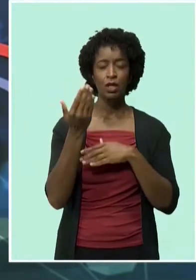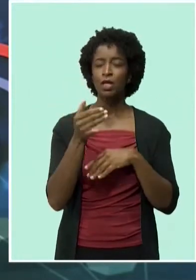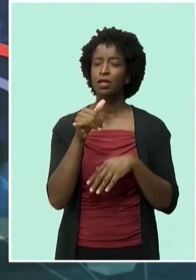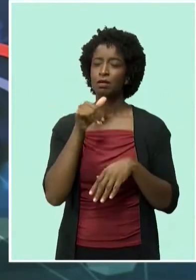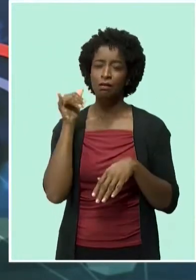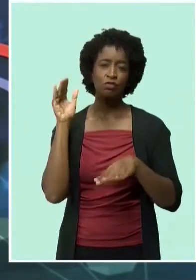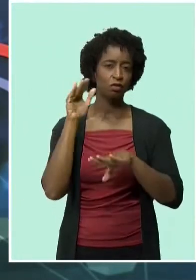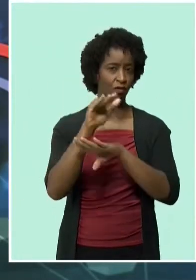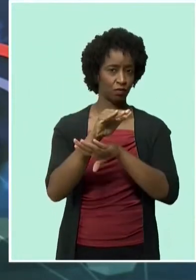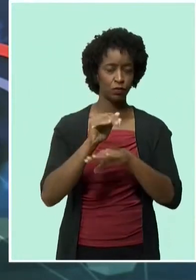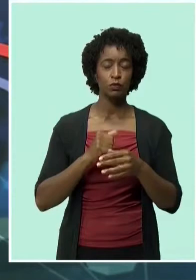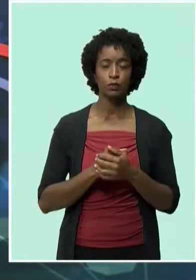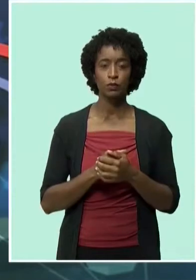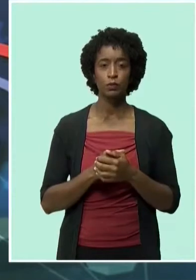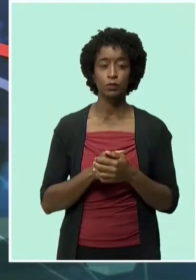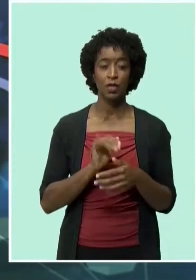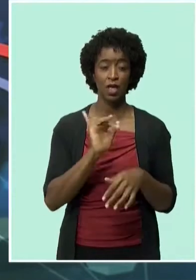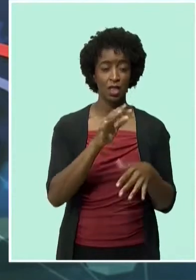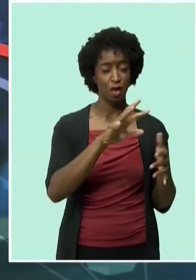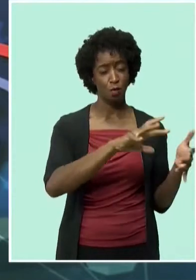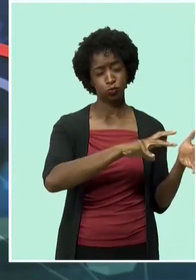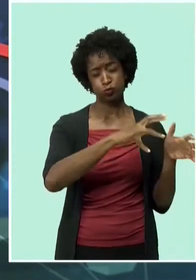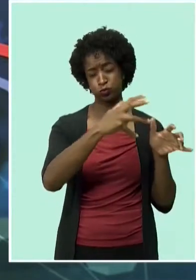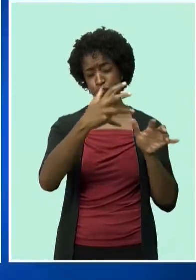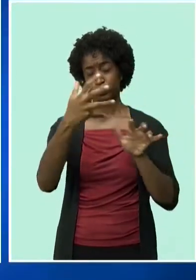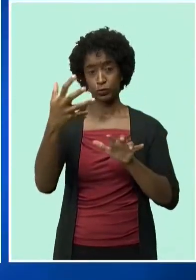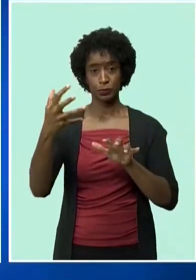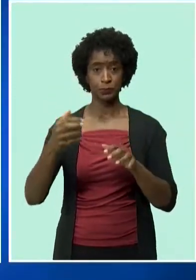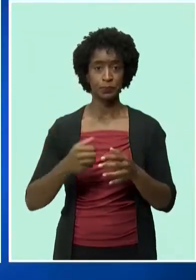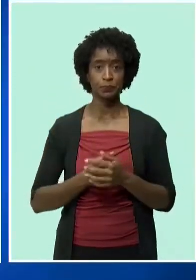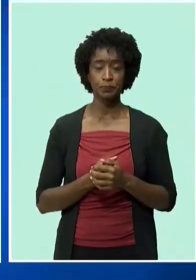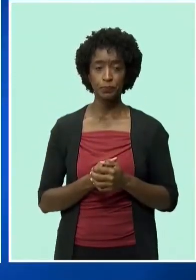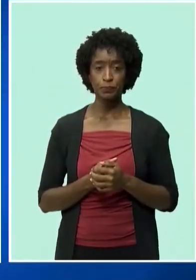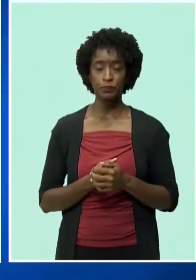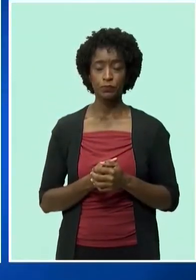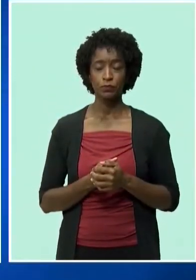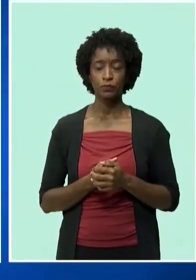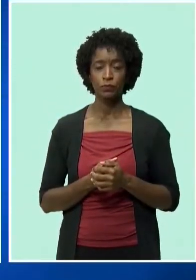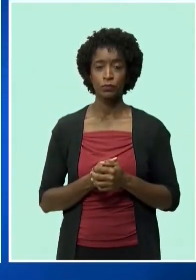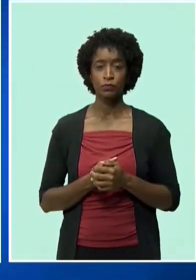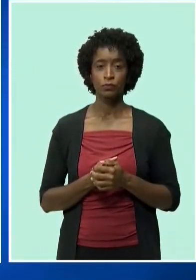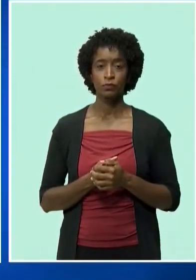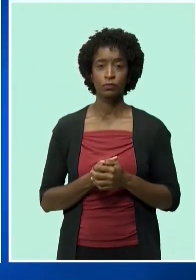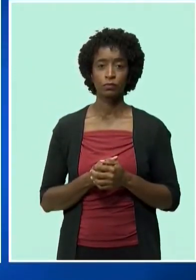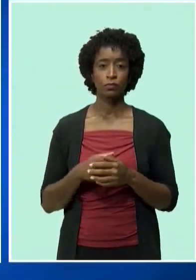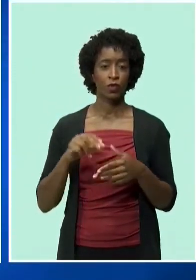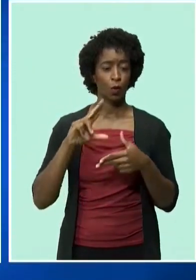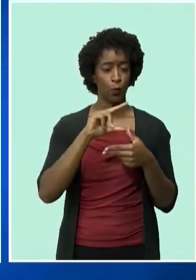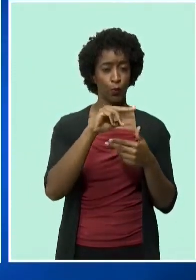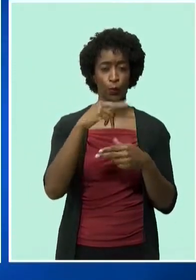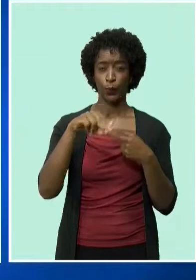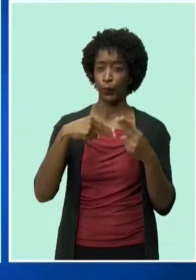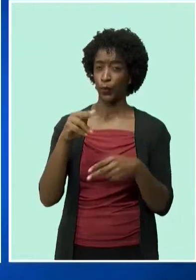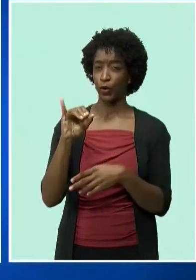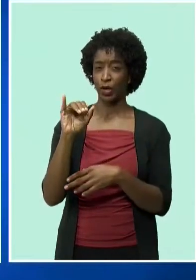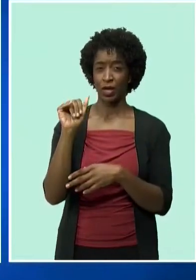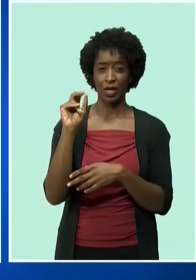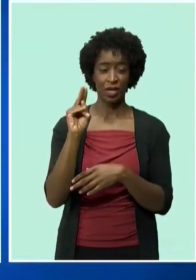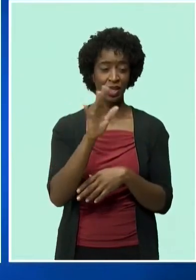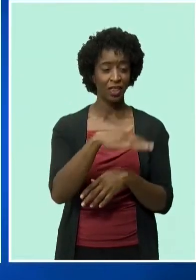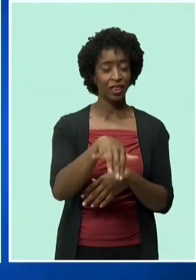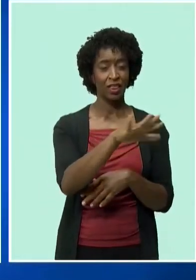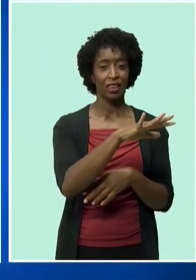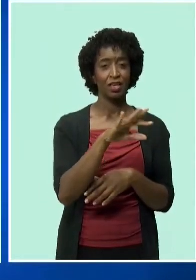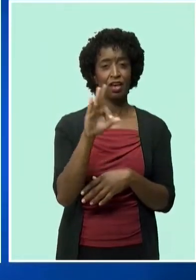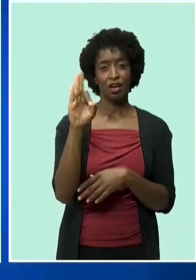This report gives a sense of some of the damage done. Hurricane Ian slamming Florida's Gulf Coast with